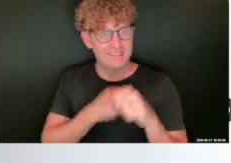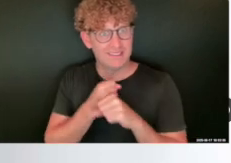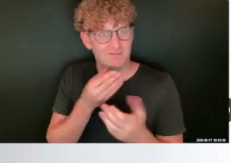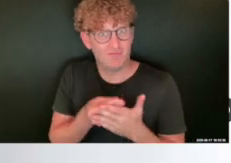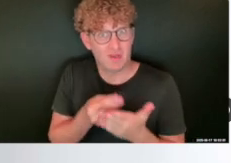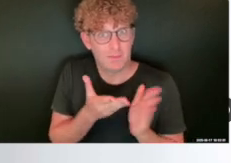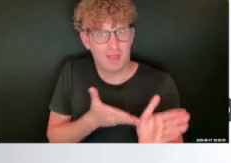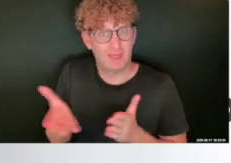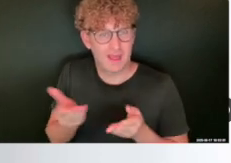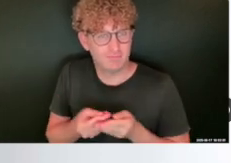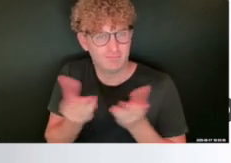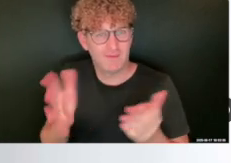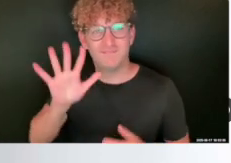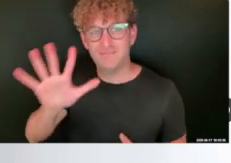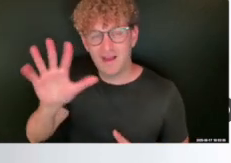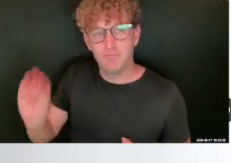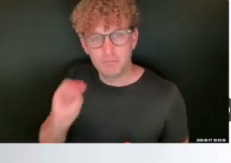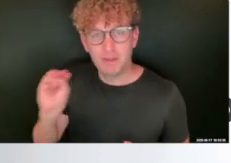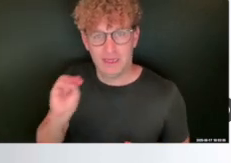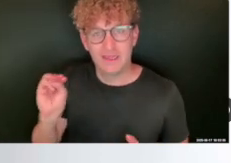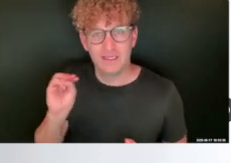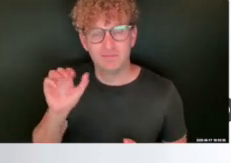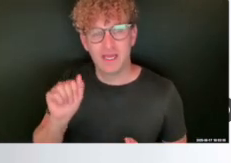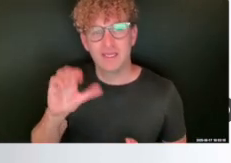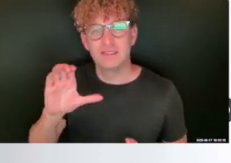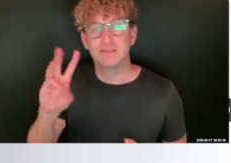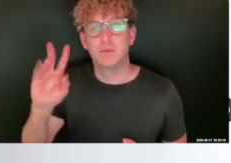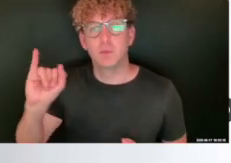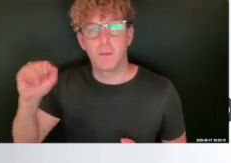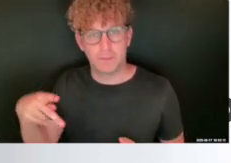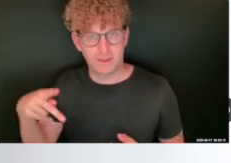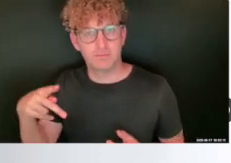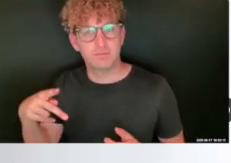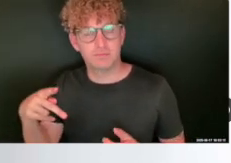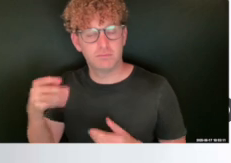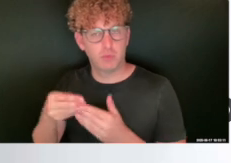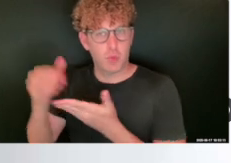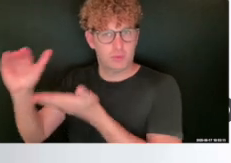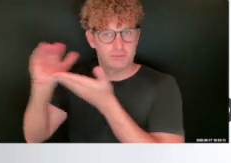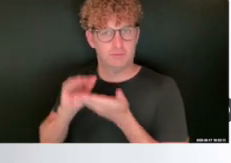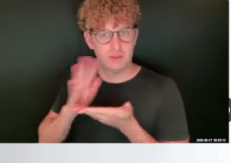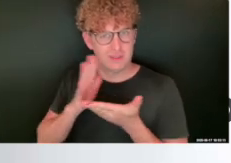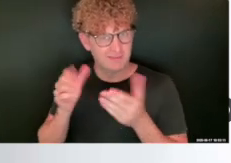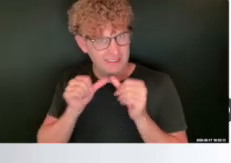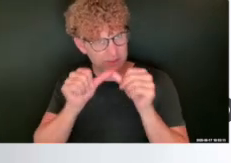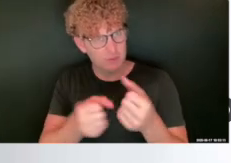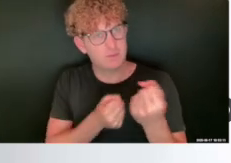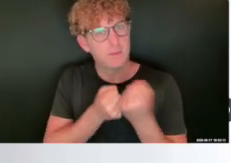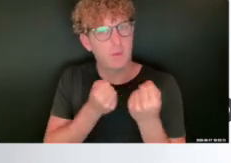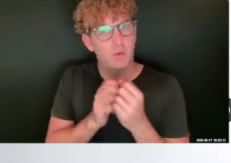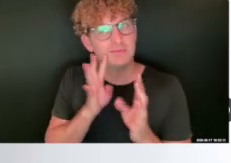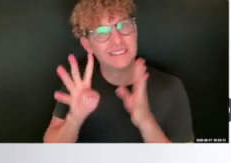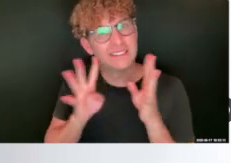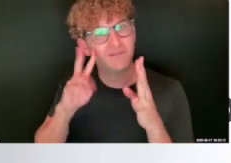In addition, staff will continue exploring the potential design of a used truck voucher pilot concept for this fiscal year,